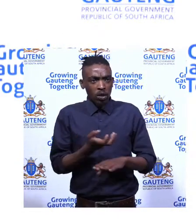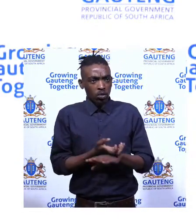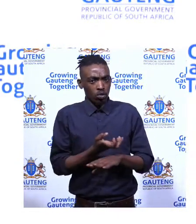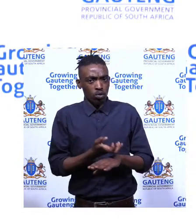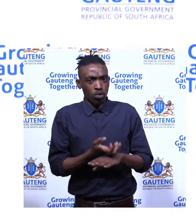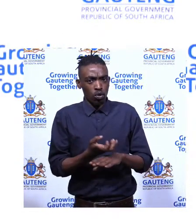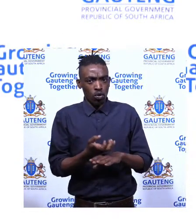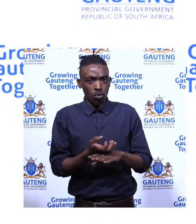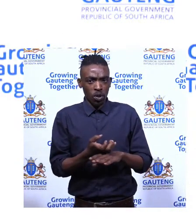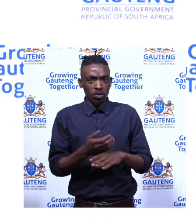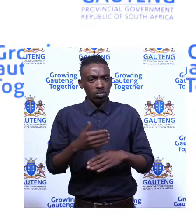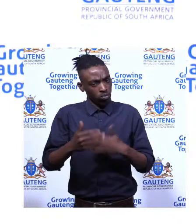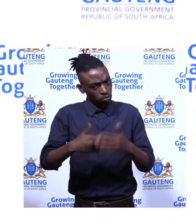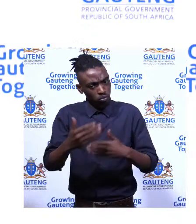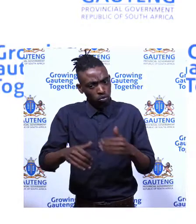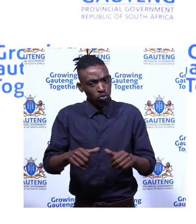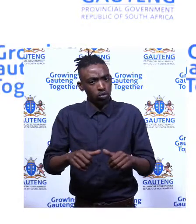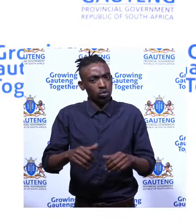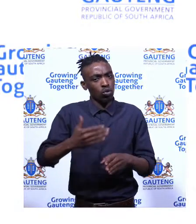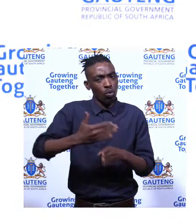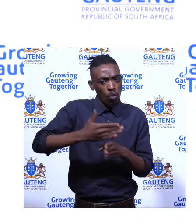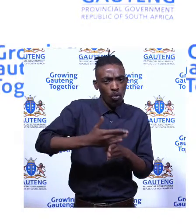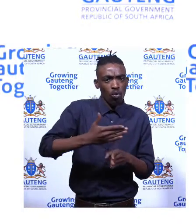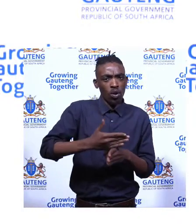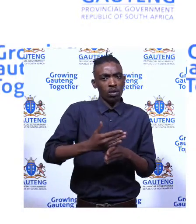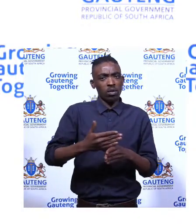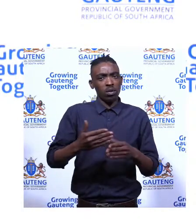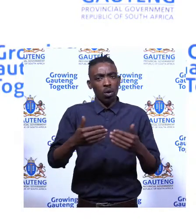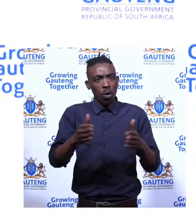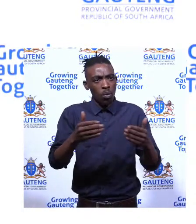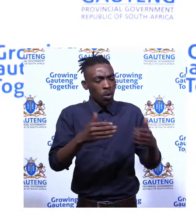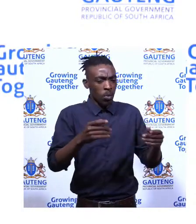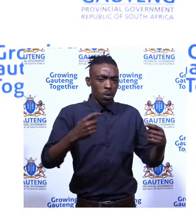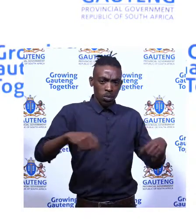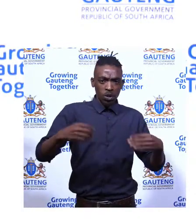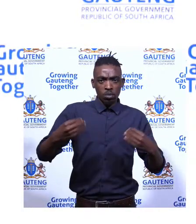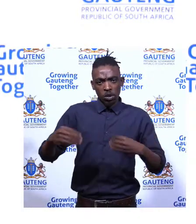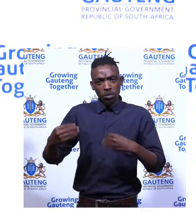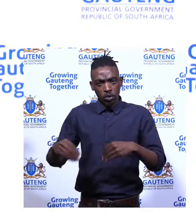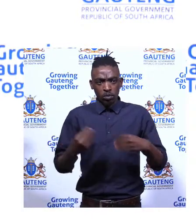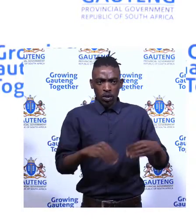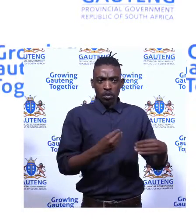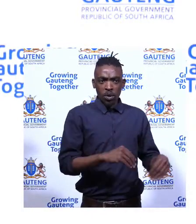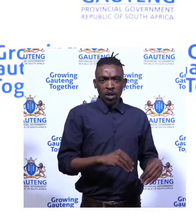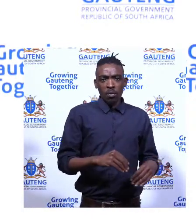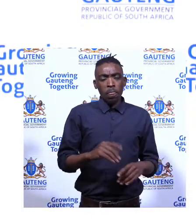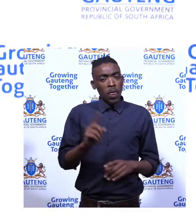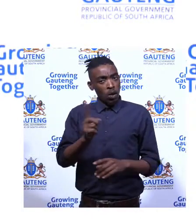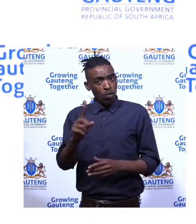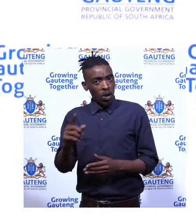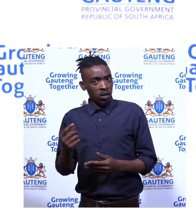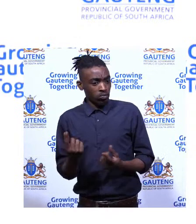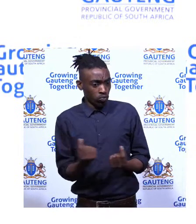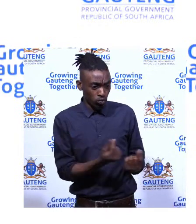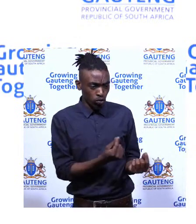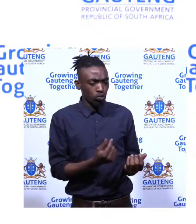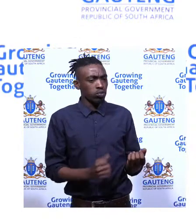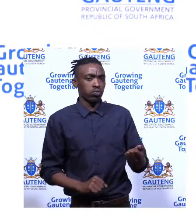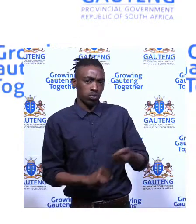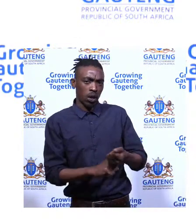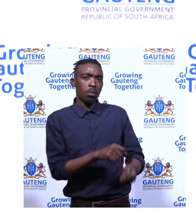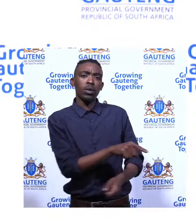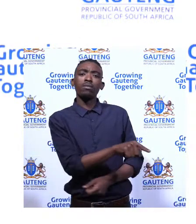be informed by the dynamics of various sectors and what can be put in those sectors